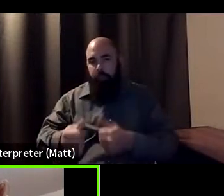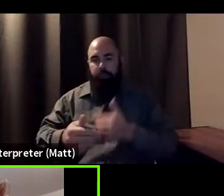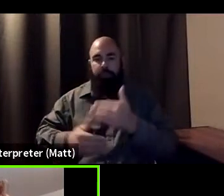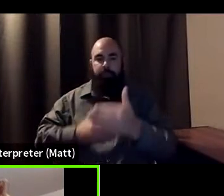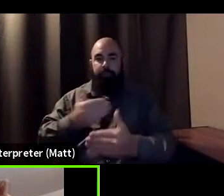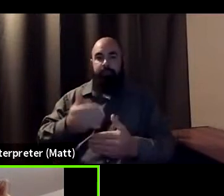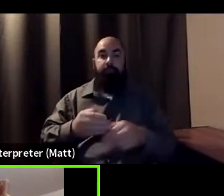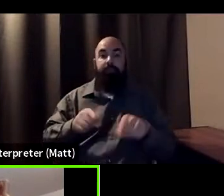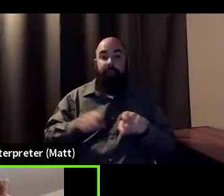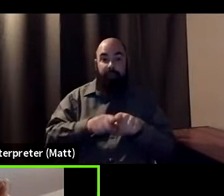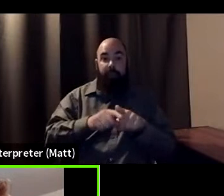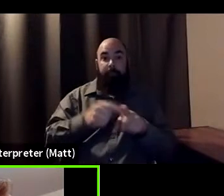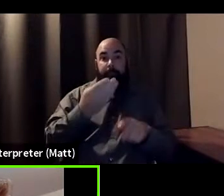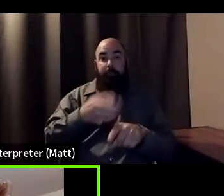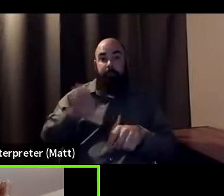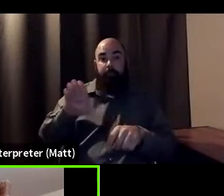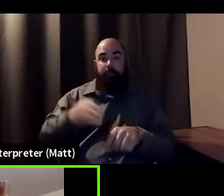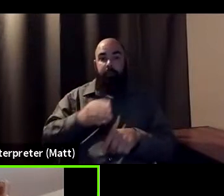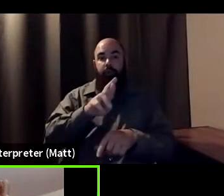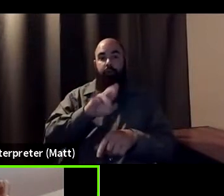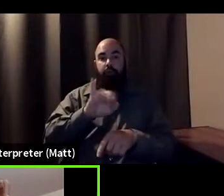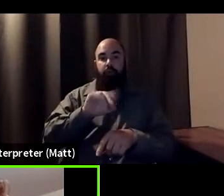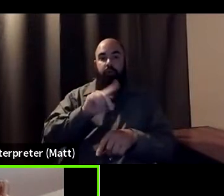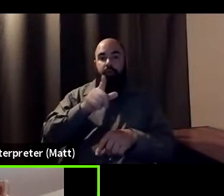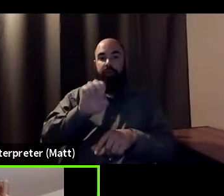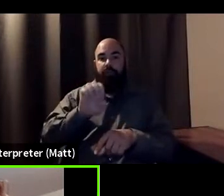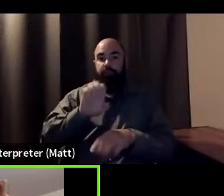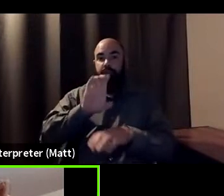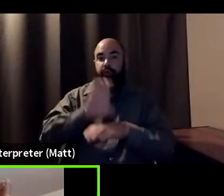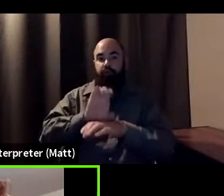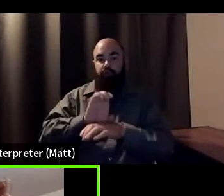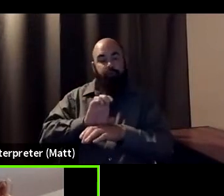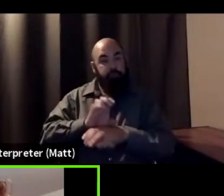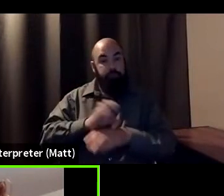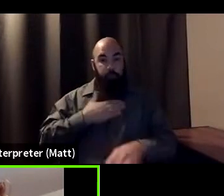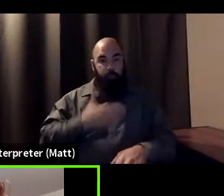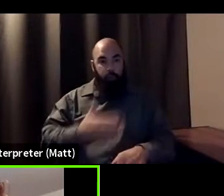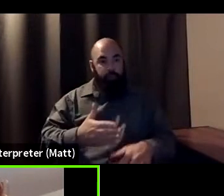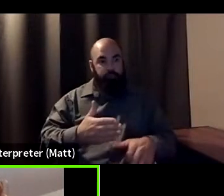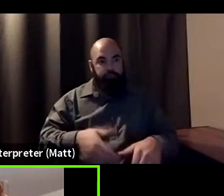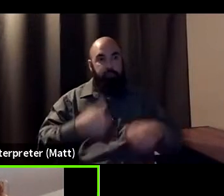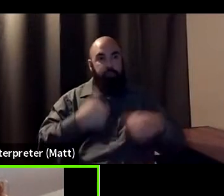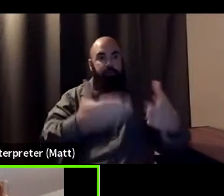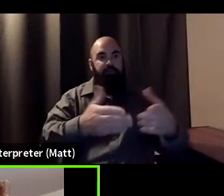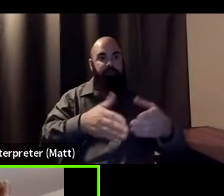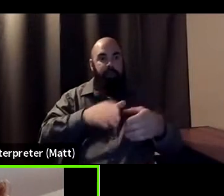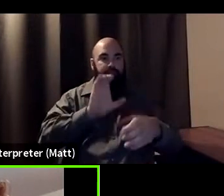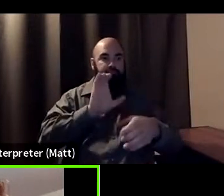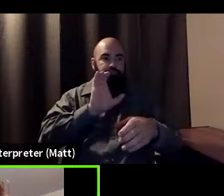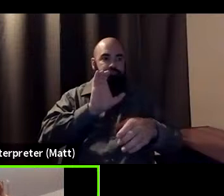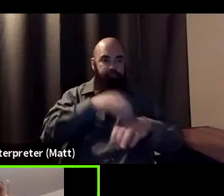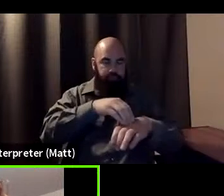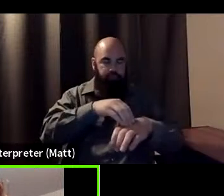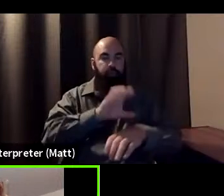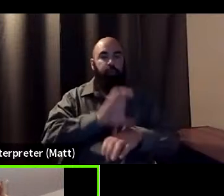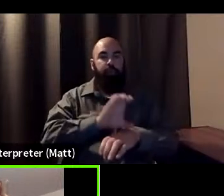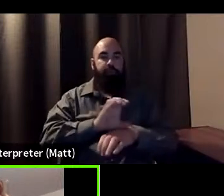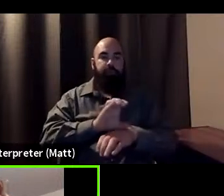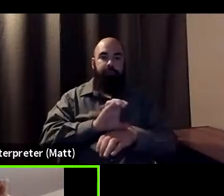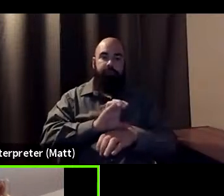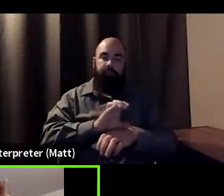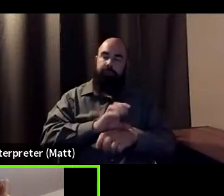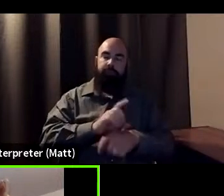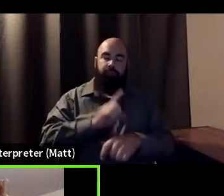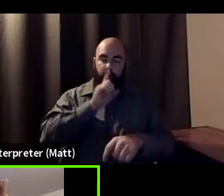Blue Ridge offered their site to us. They were the most gracious hosts. They basically worked with us to